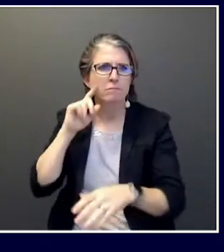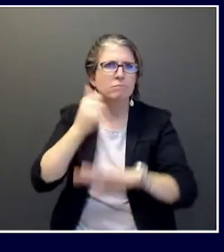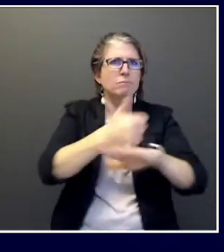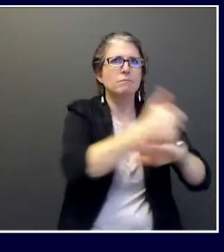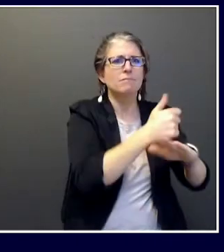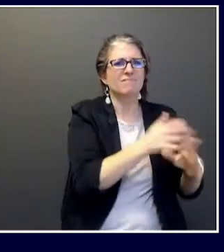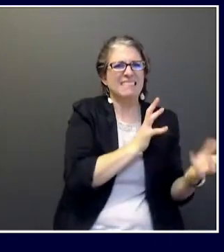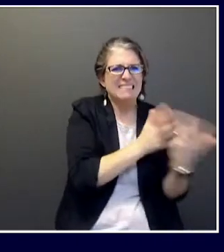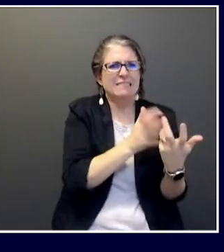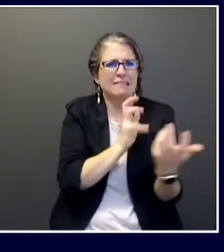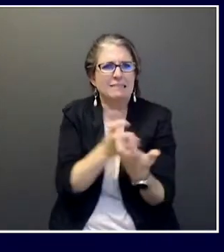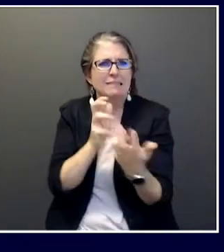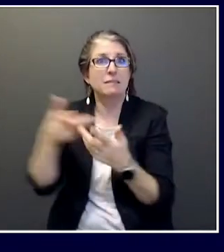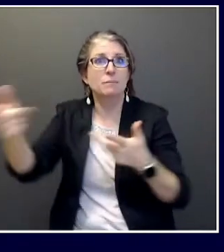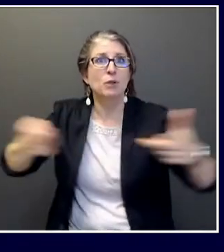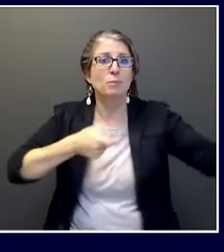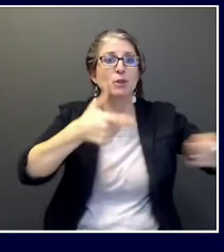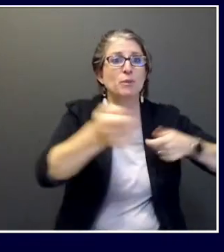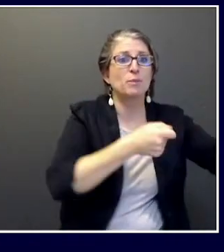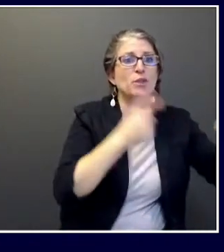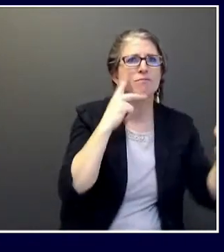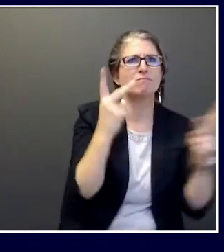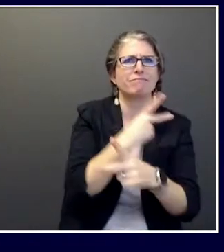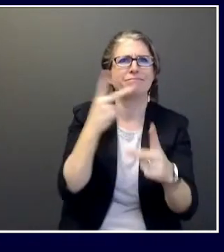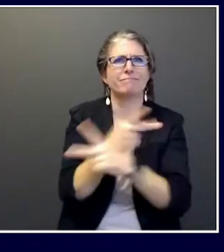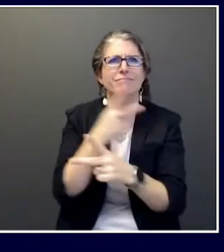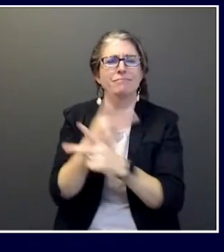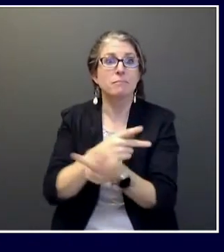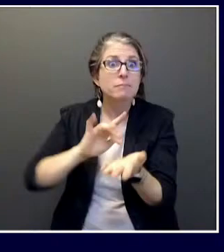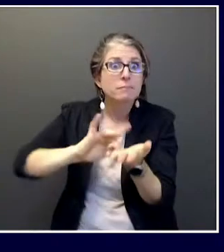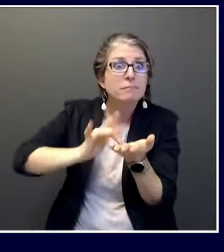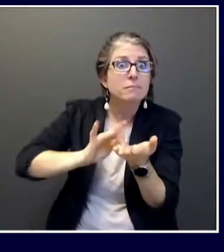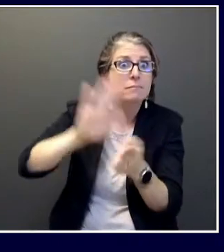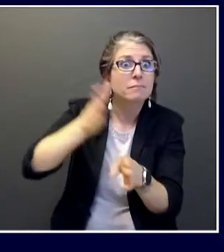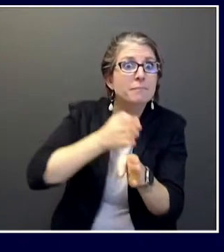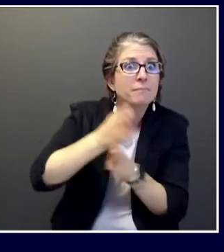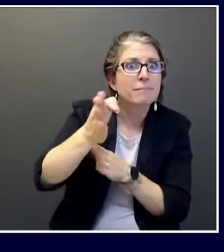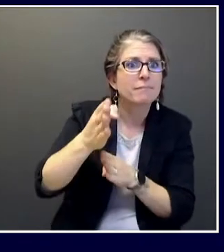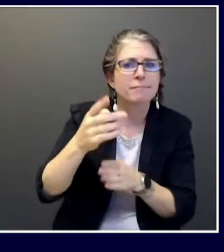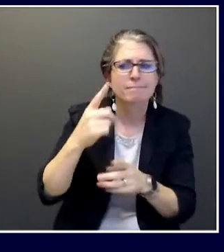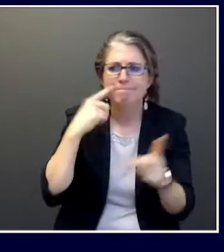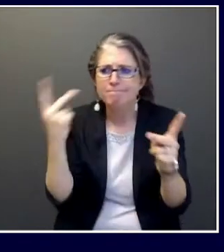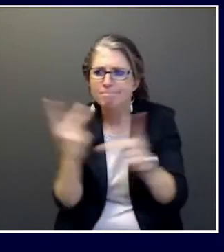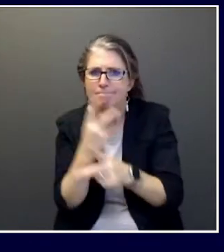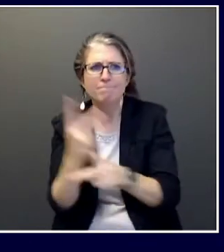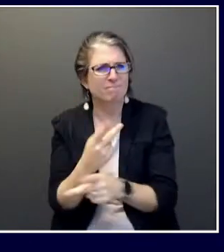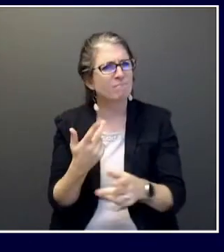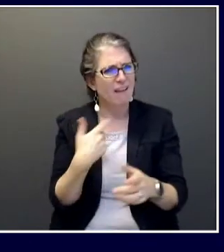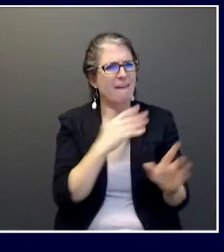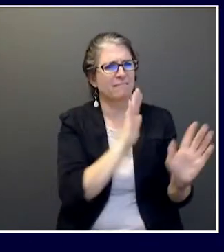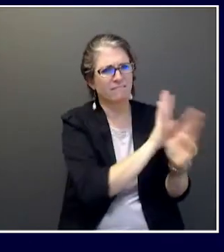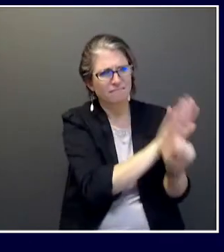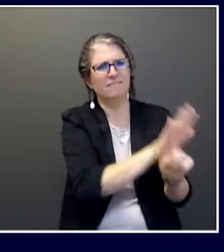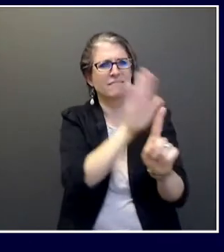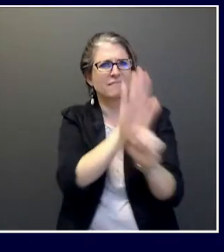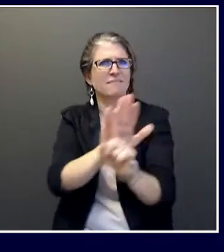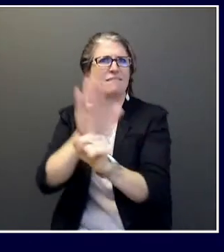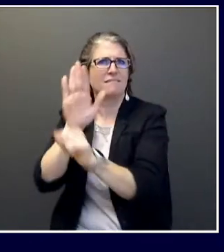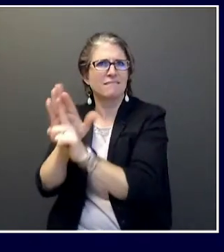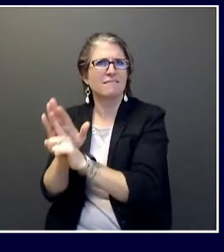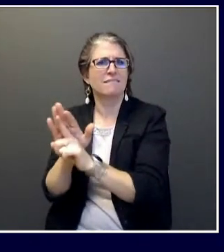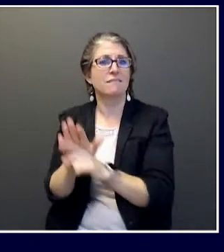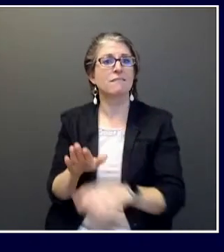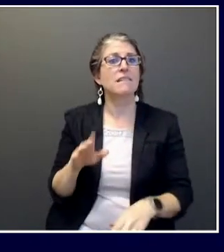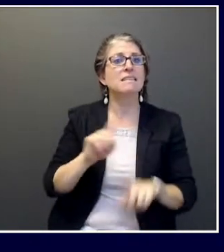feel confident that our leaders in our healthcare system will do what they've been doing, which is provide the